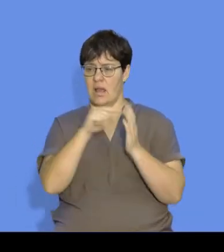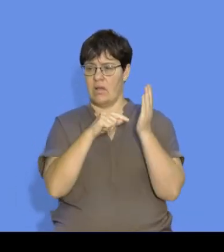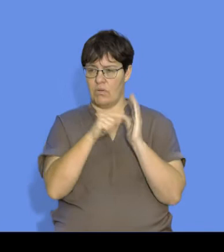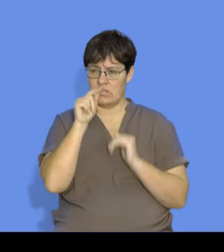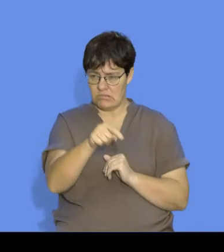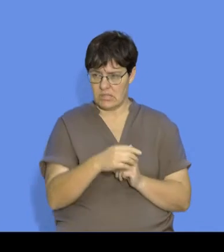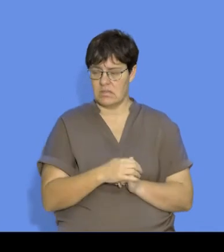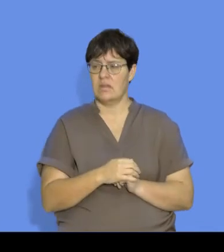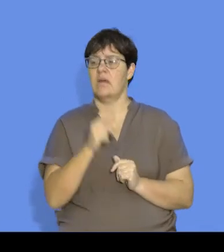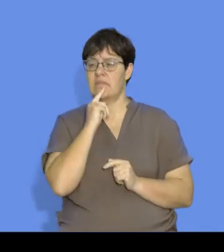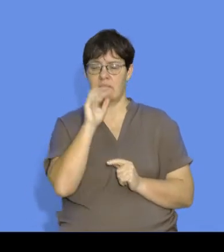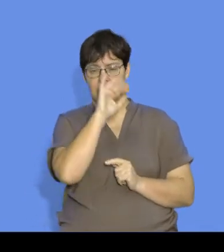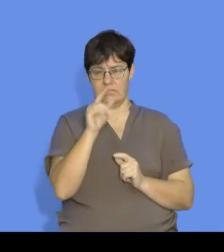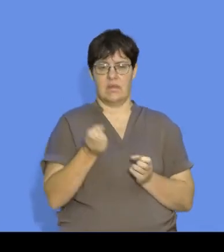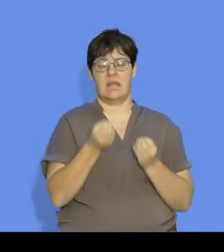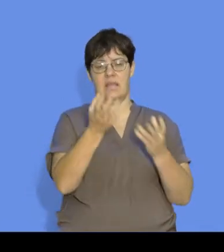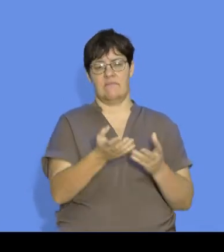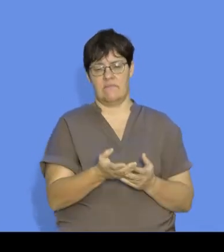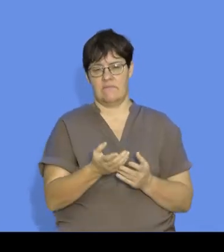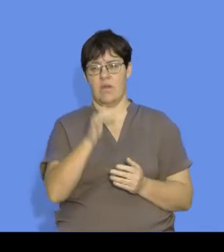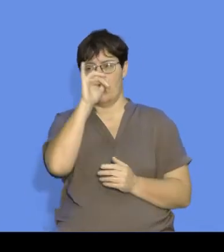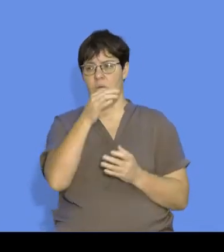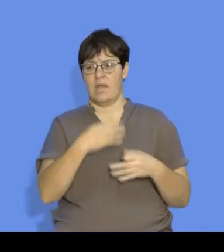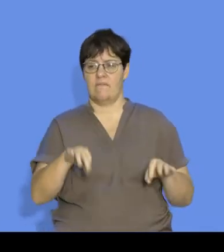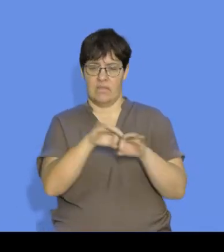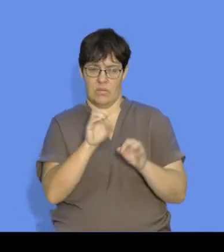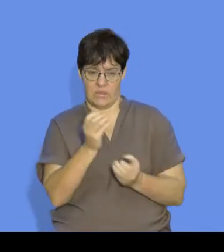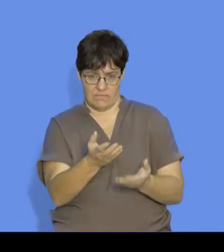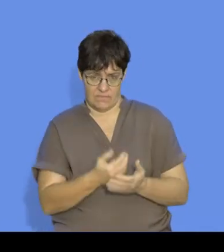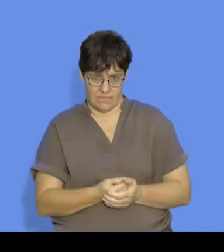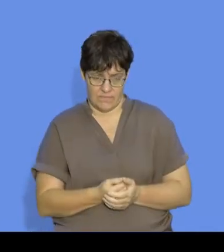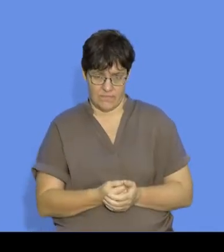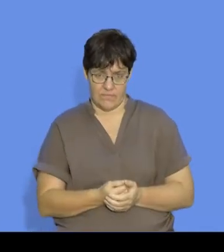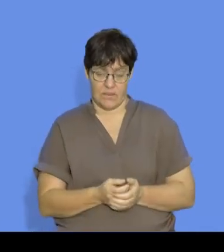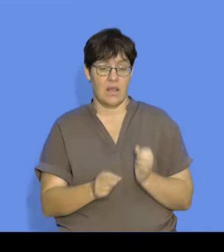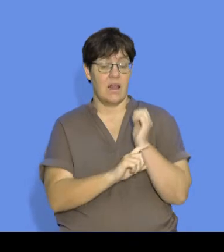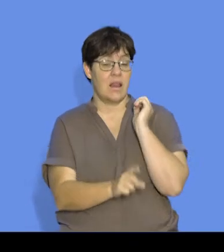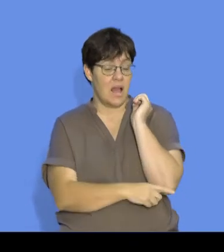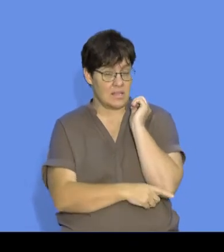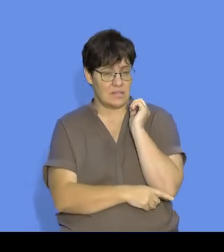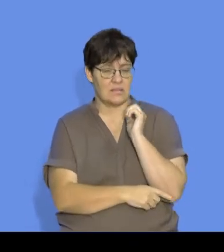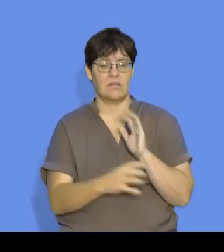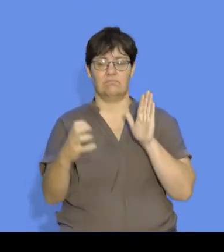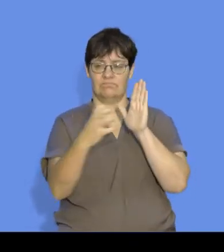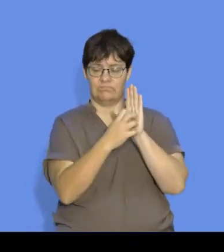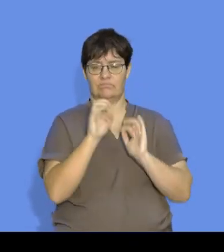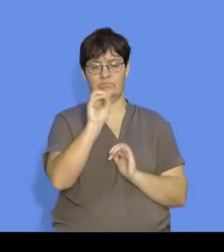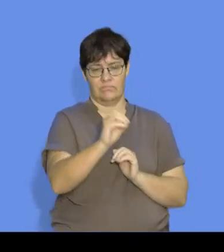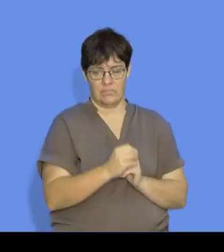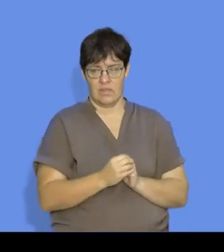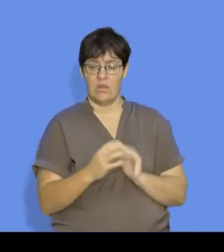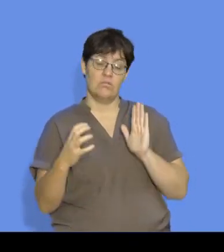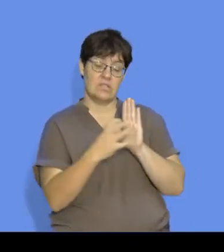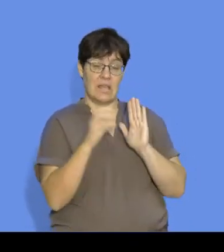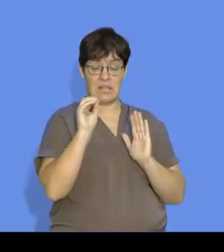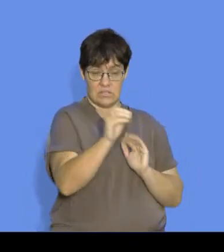you can just press your calculator on that. It will then give you the y value. The last thing will be to sketch